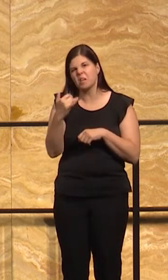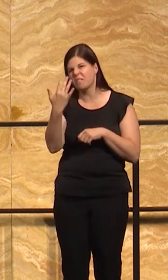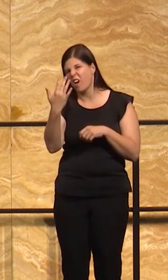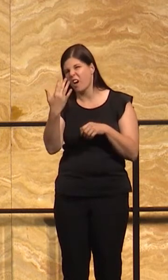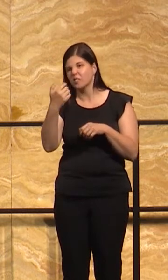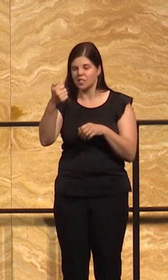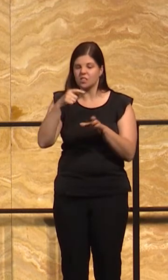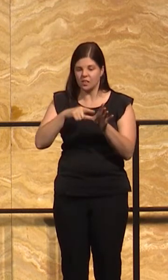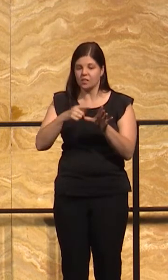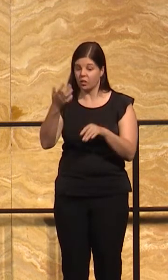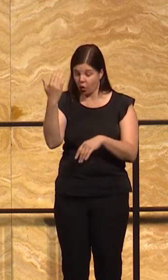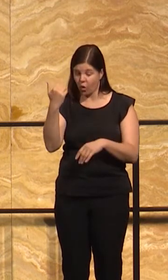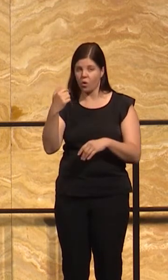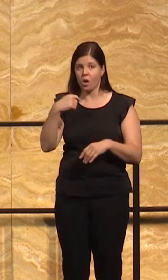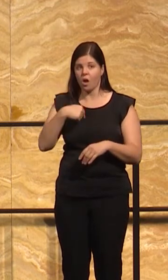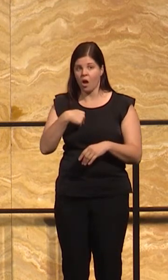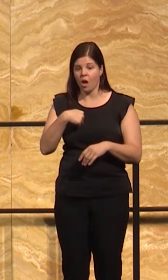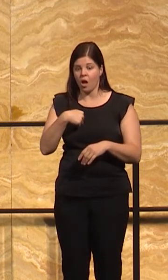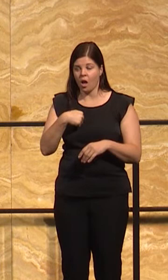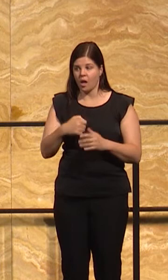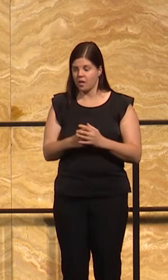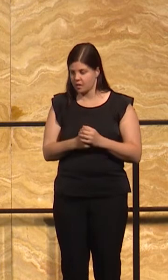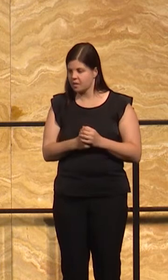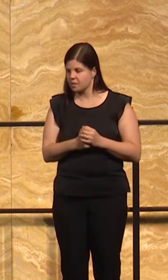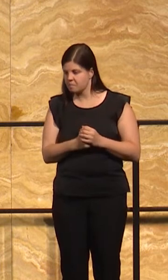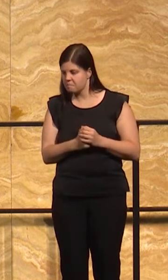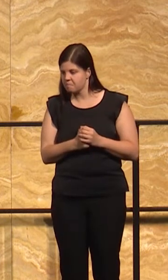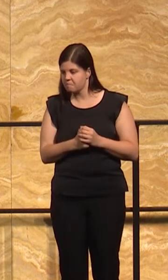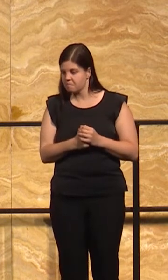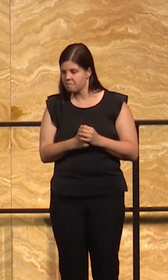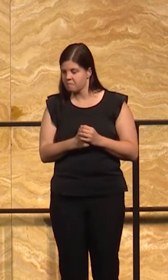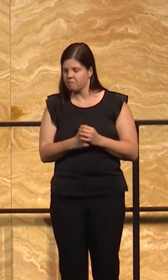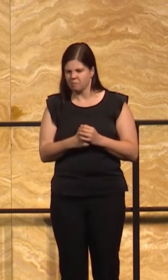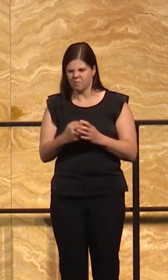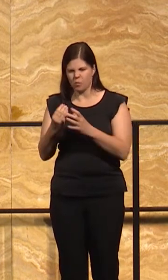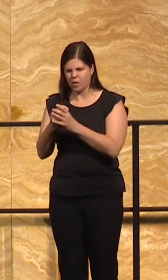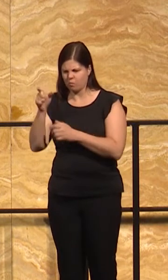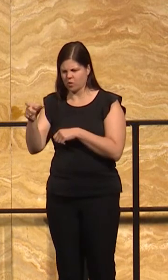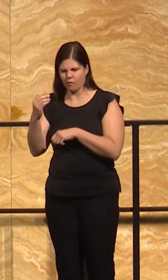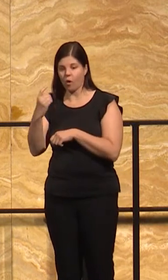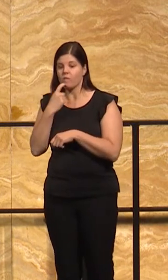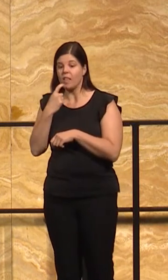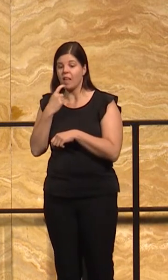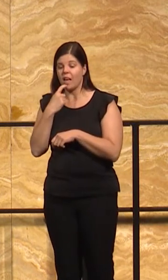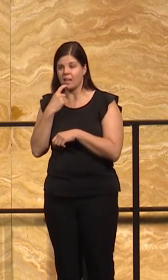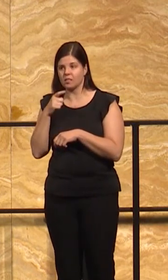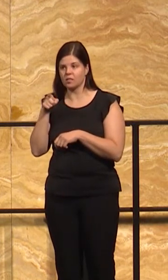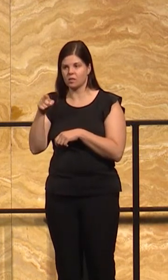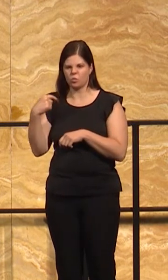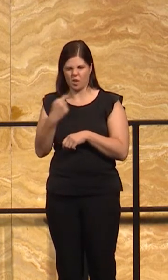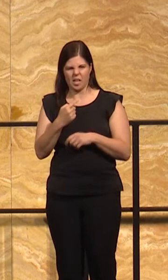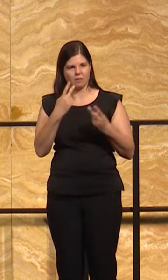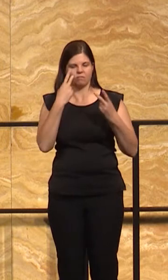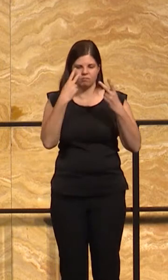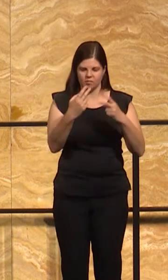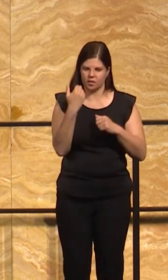five years ago, I and Martti Ahtisaari, former president of Finland, we both were guest speakers at the